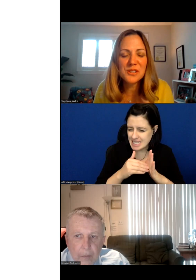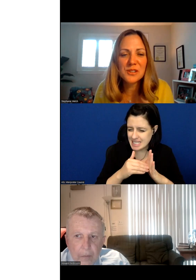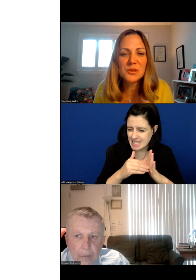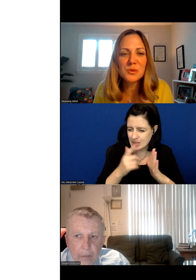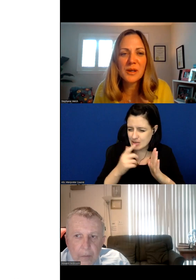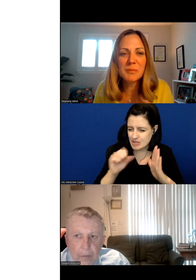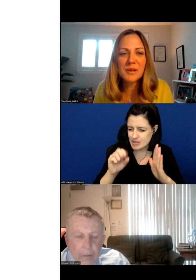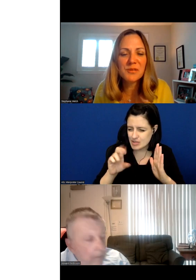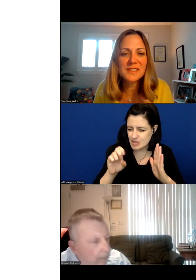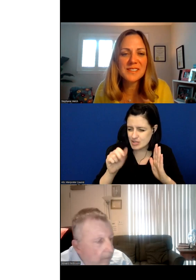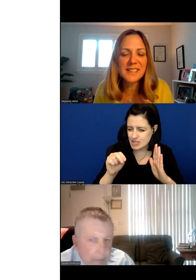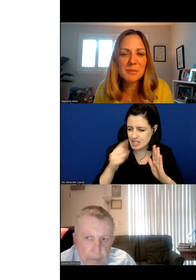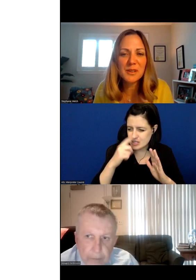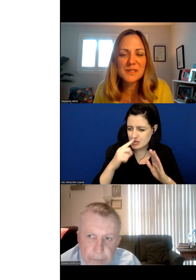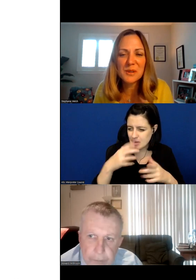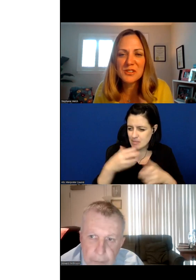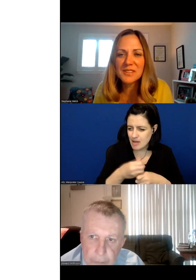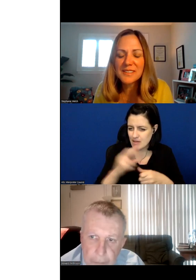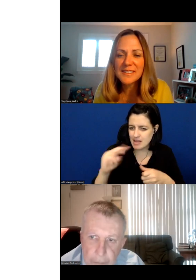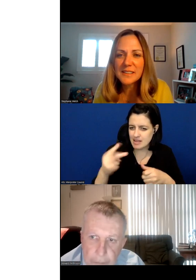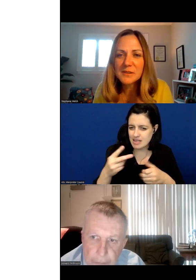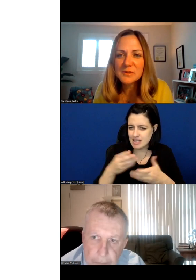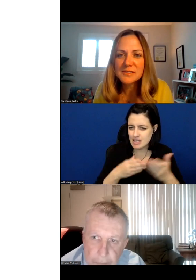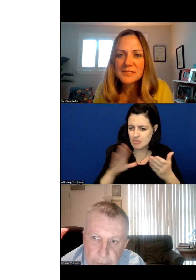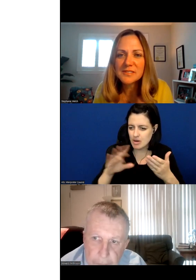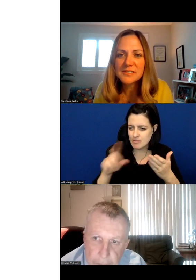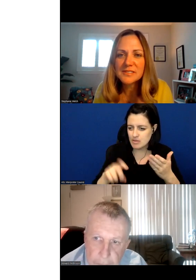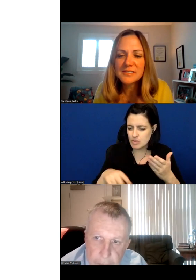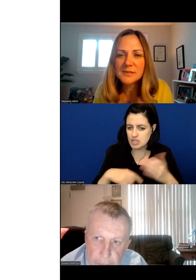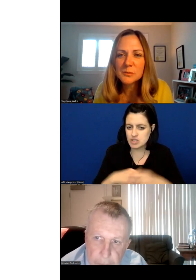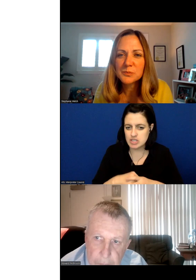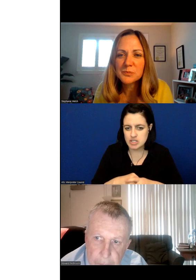or Susan, could you paraphrase the second part of his question?